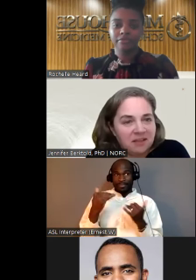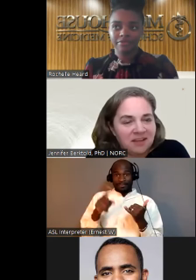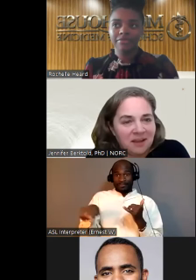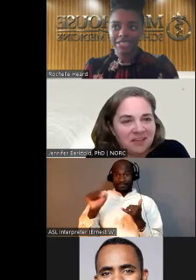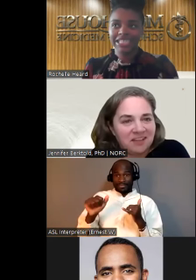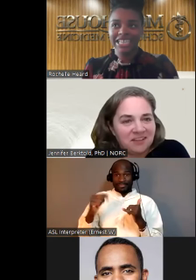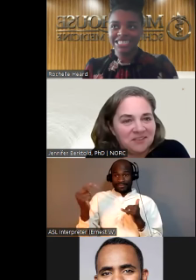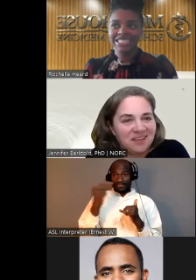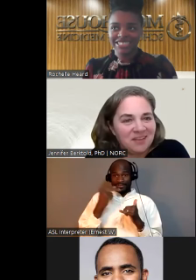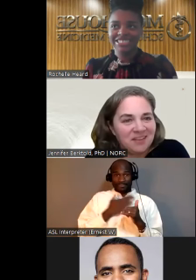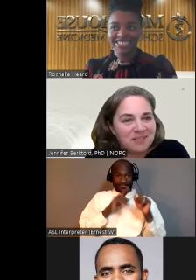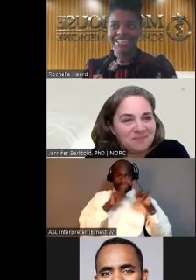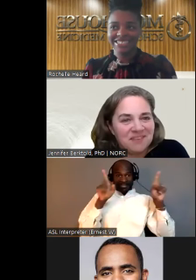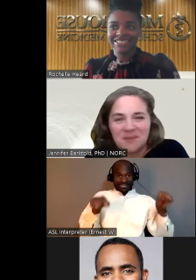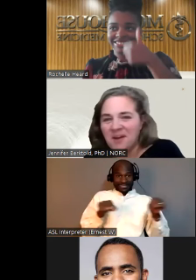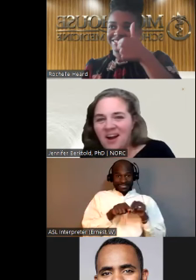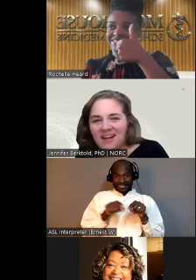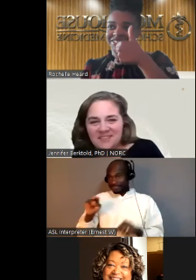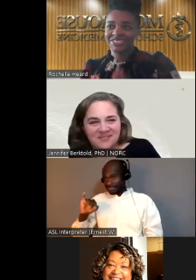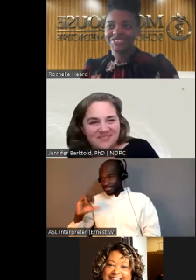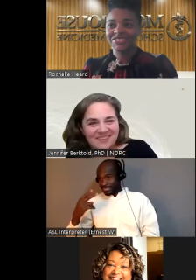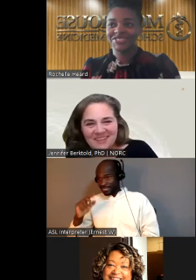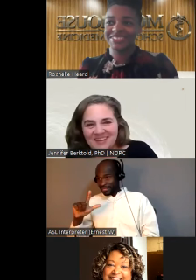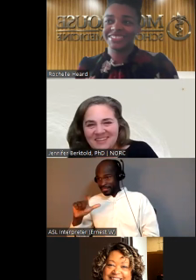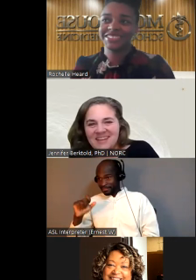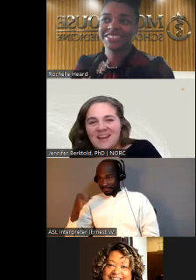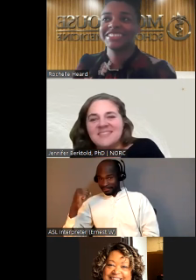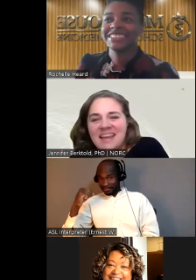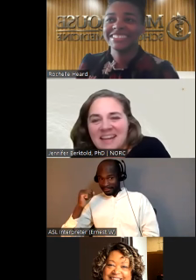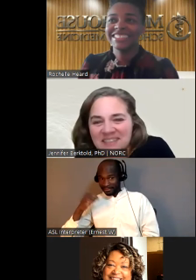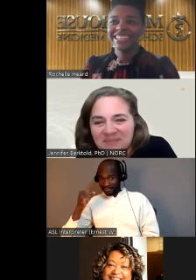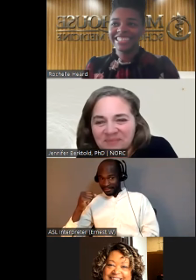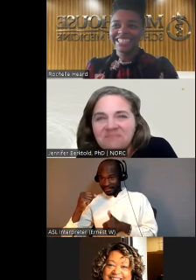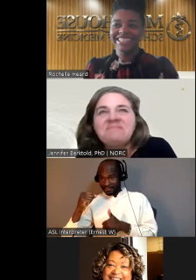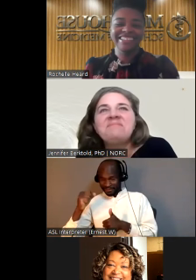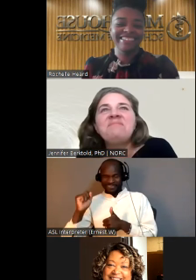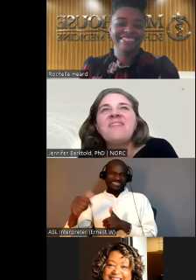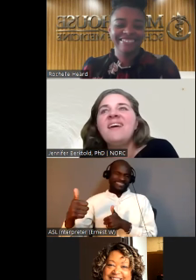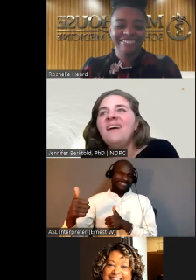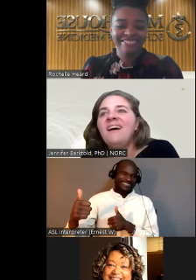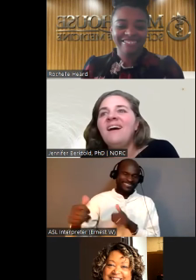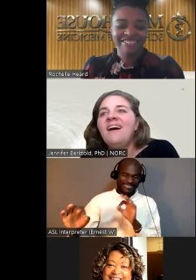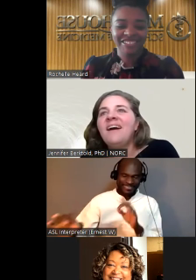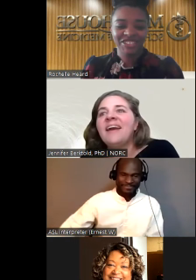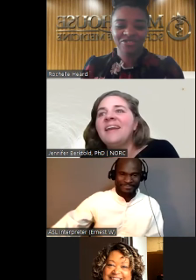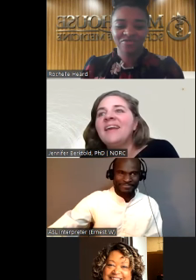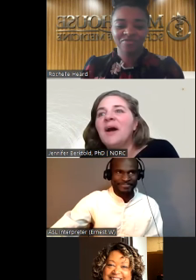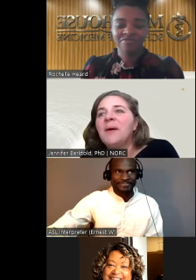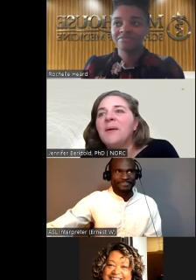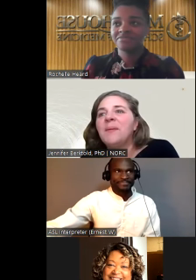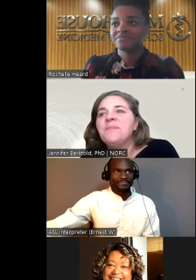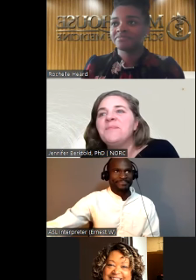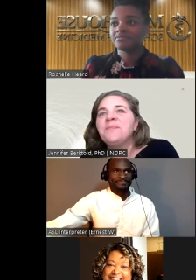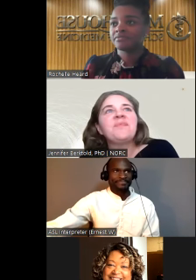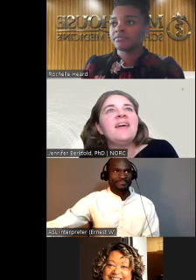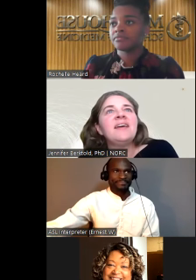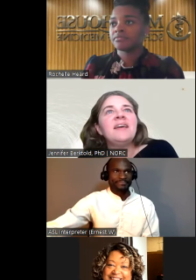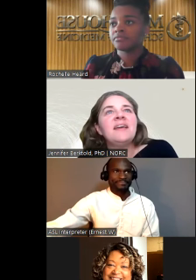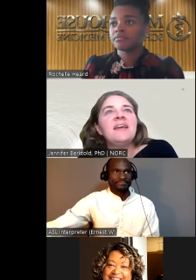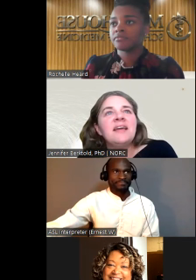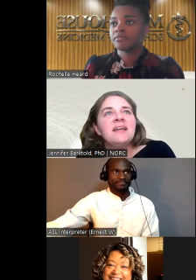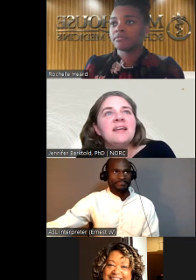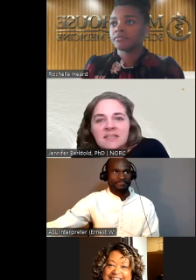I'm looking at you. Can you give me a thumbs up? We Awesome. can, yep. Good times, thanks. All right.